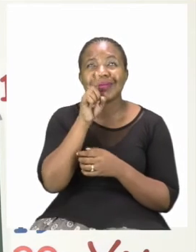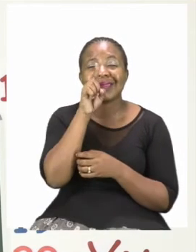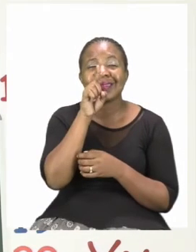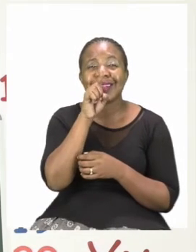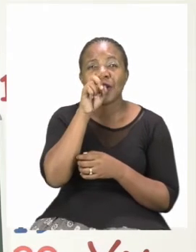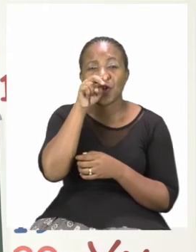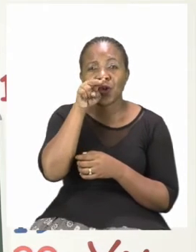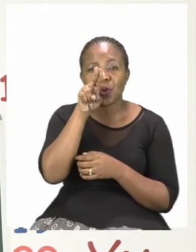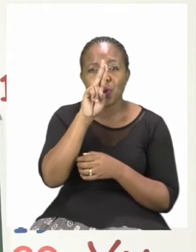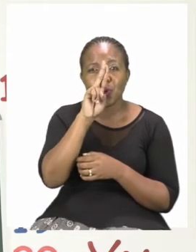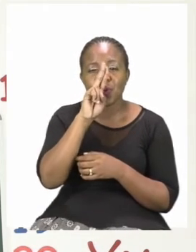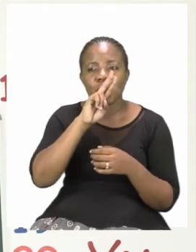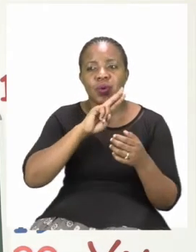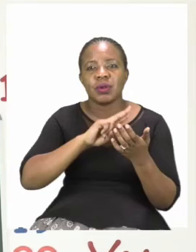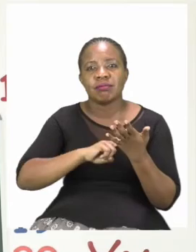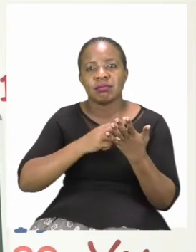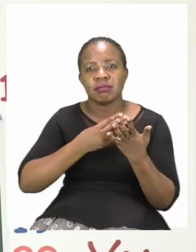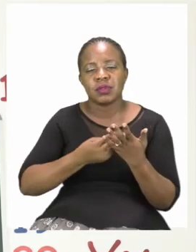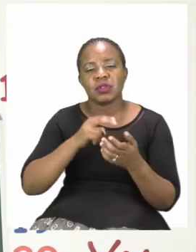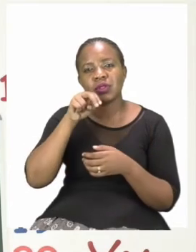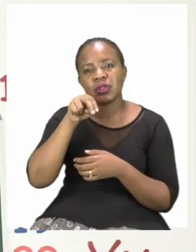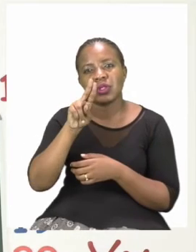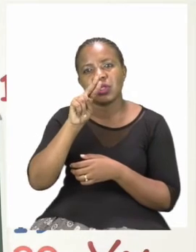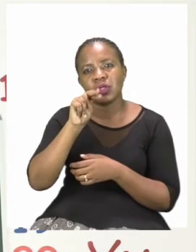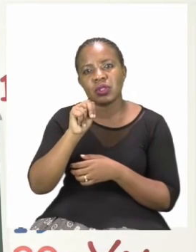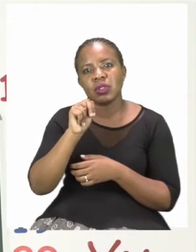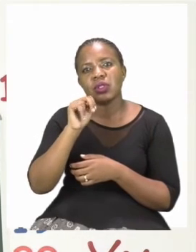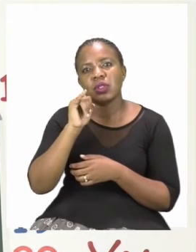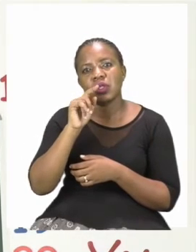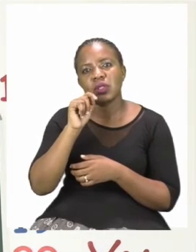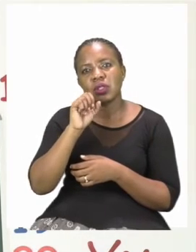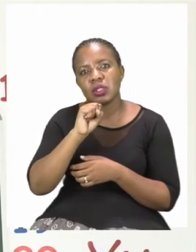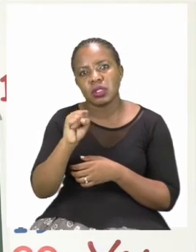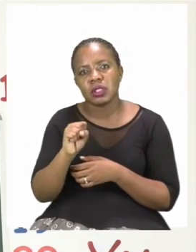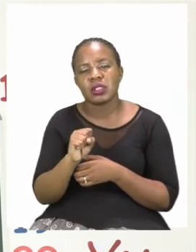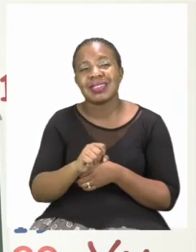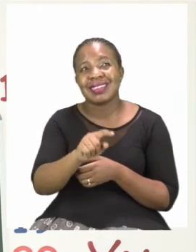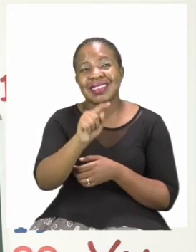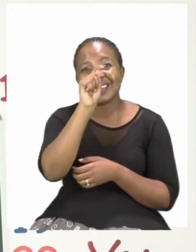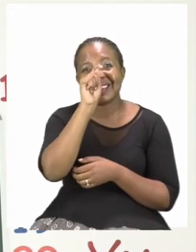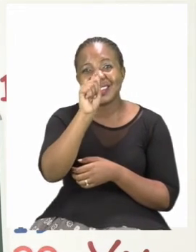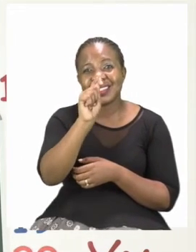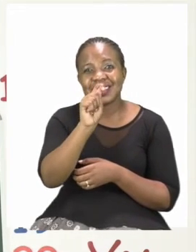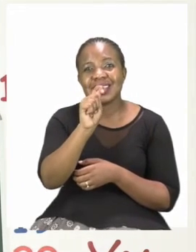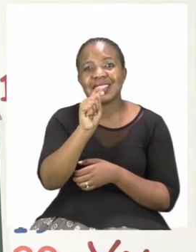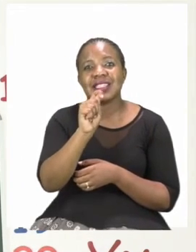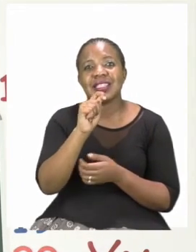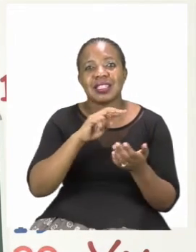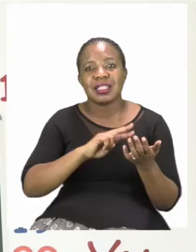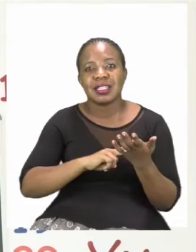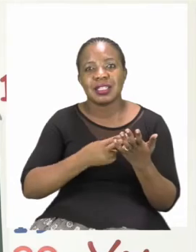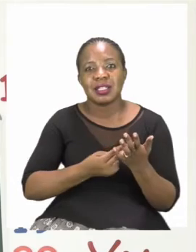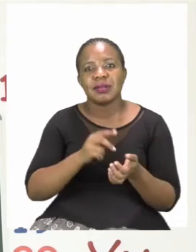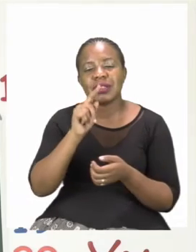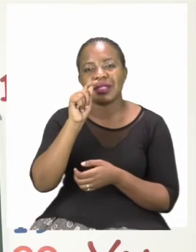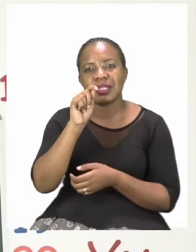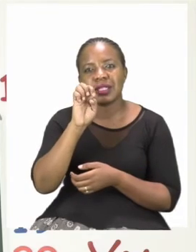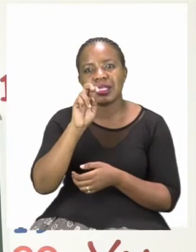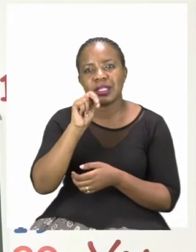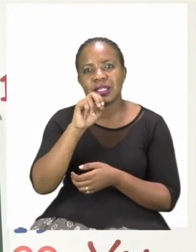is pointing, and we're going to go round. We will start with the big O, which starts at the top